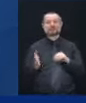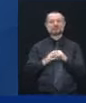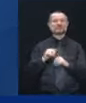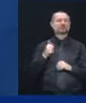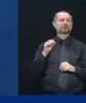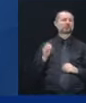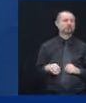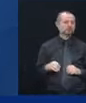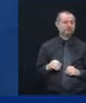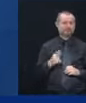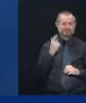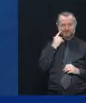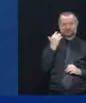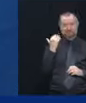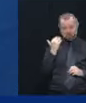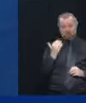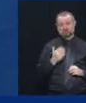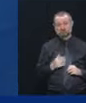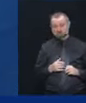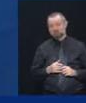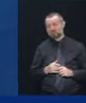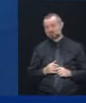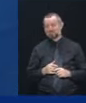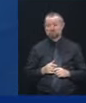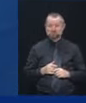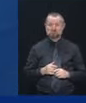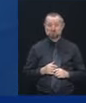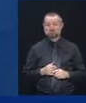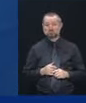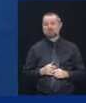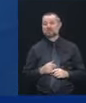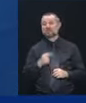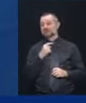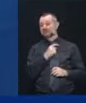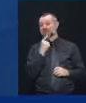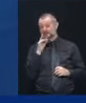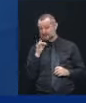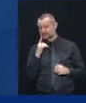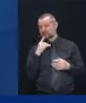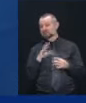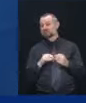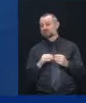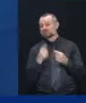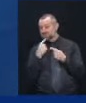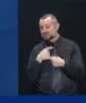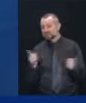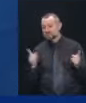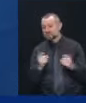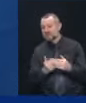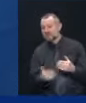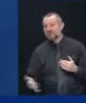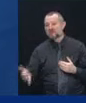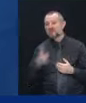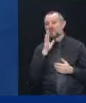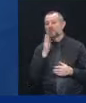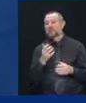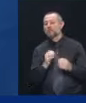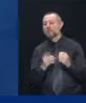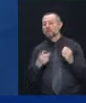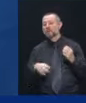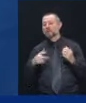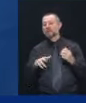just a few weeks. And they have told us what the future allocations were, as I mentioned, which really helps our